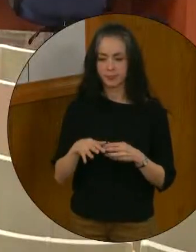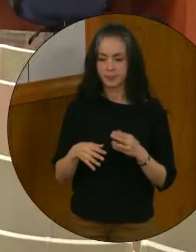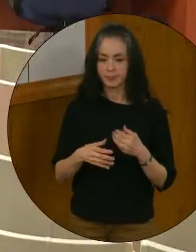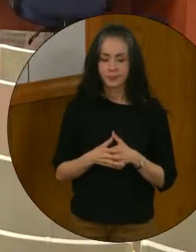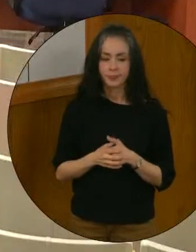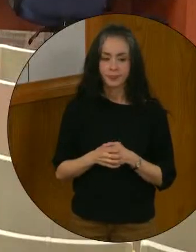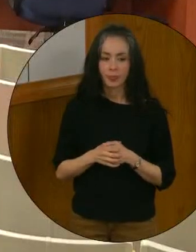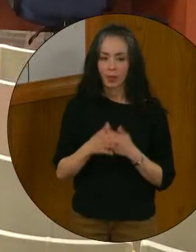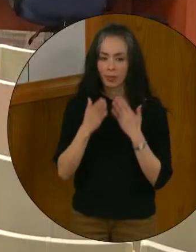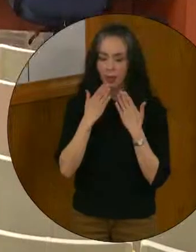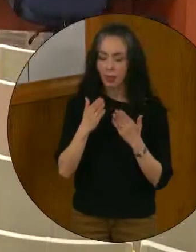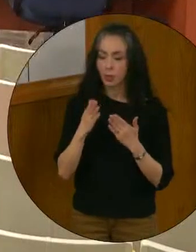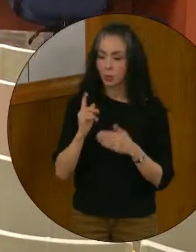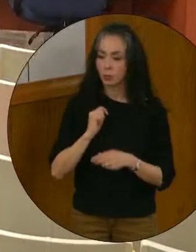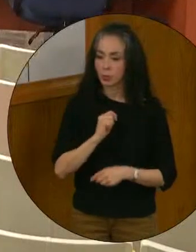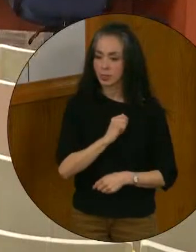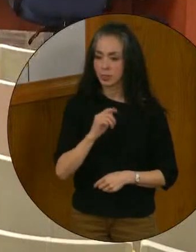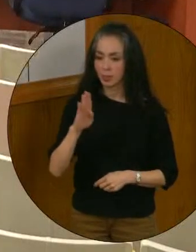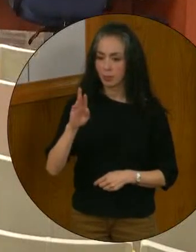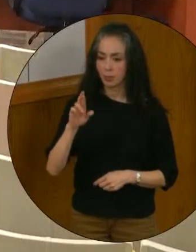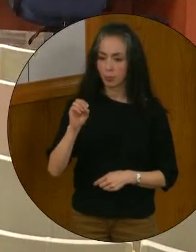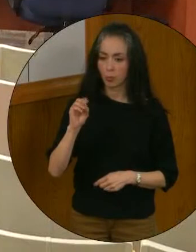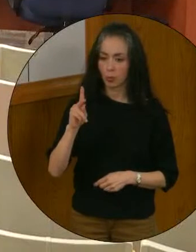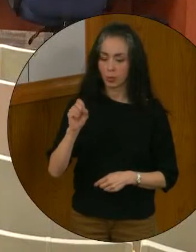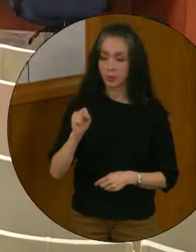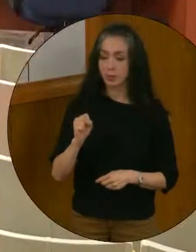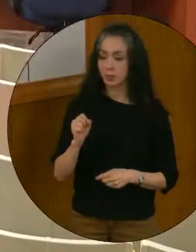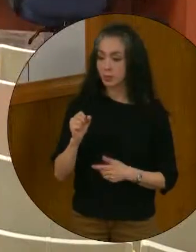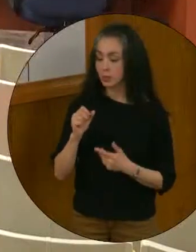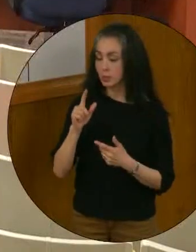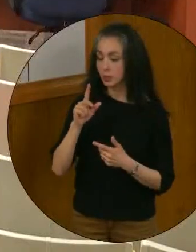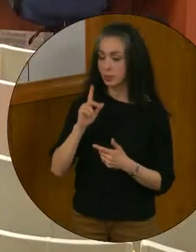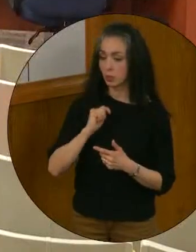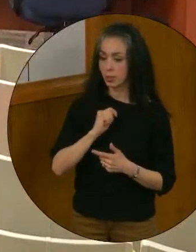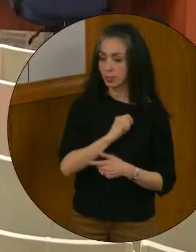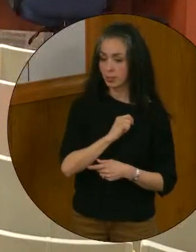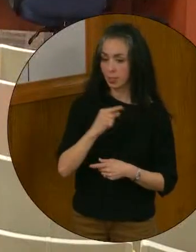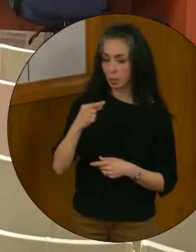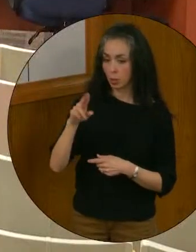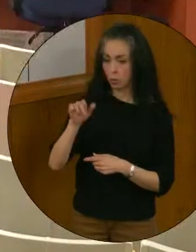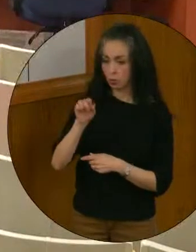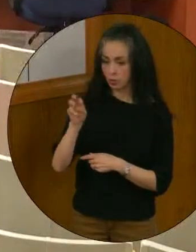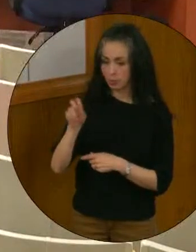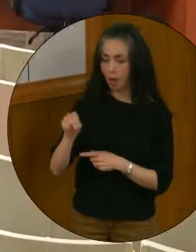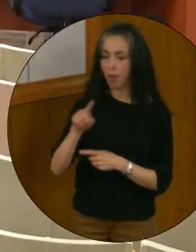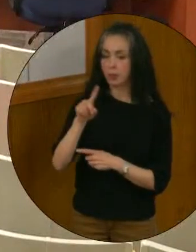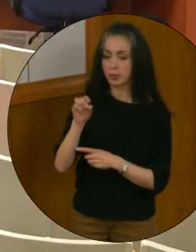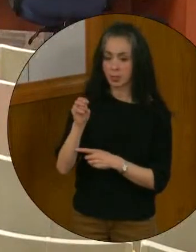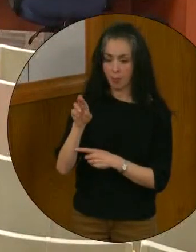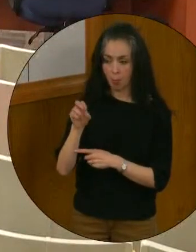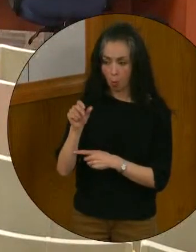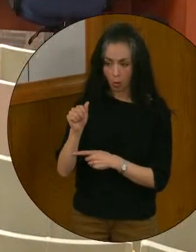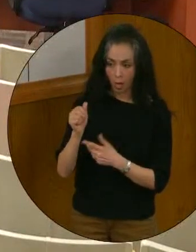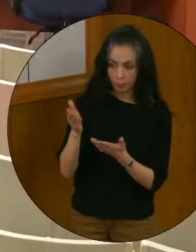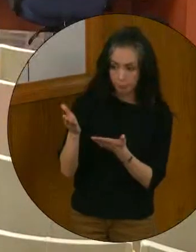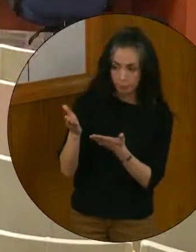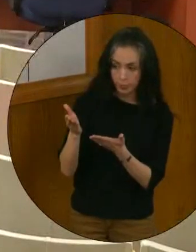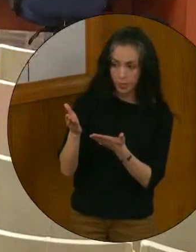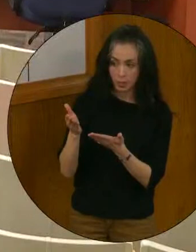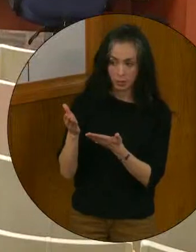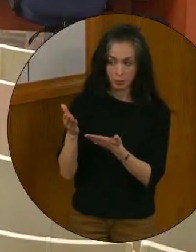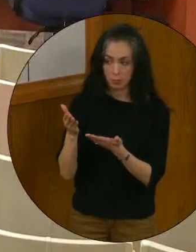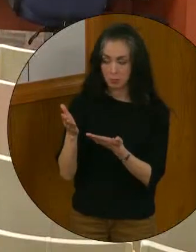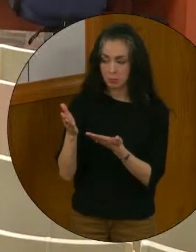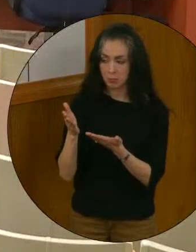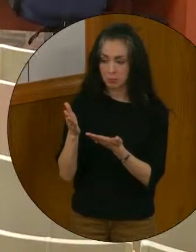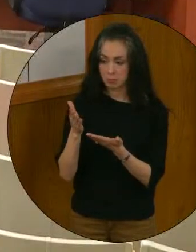Thank you for that, Trustee Brooks. I want to give Trustee Guzman and Trustee Zamora a chance to weigh in if they would like to. Not required,